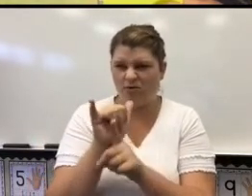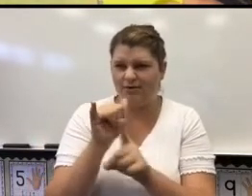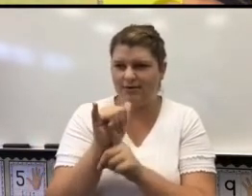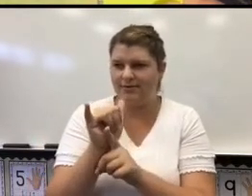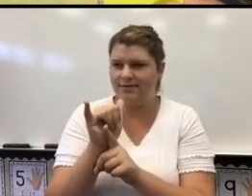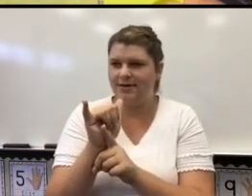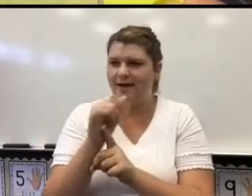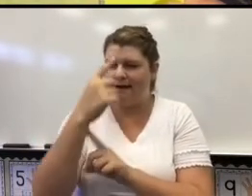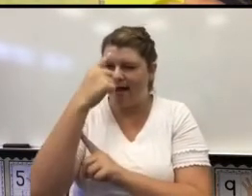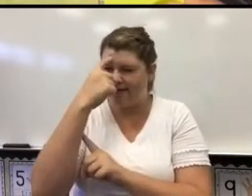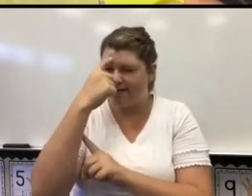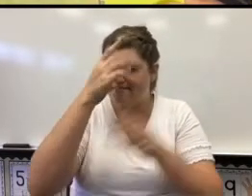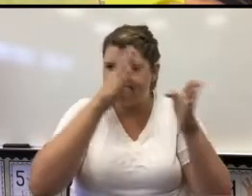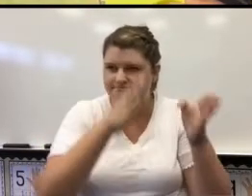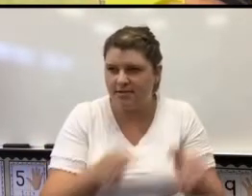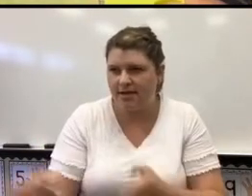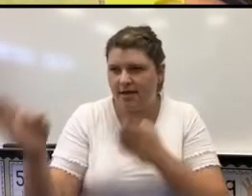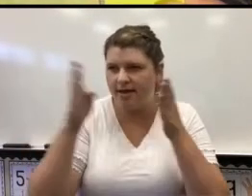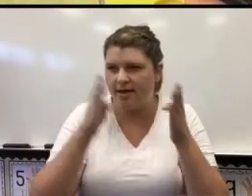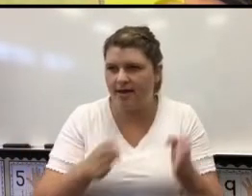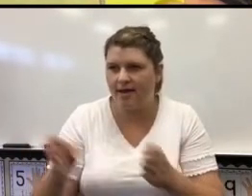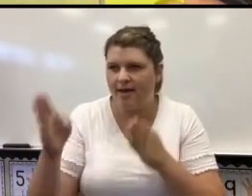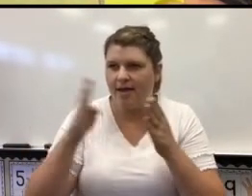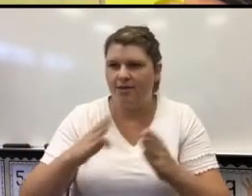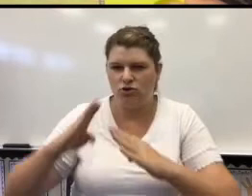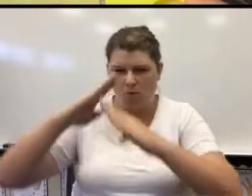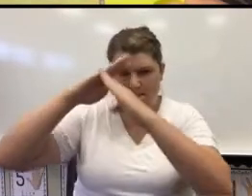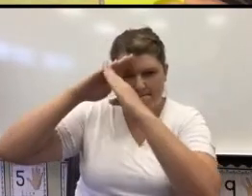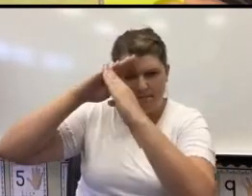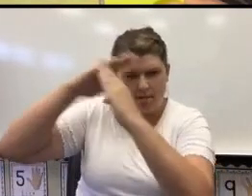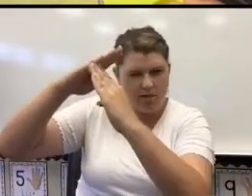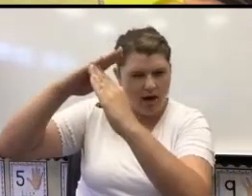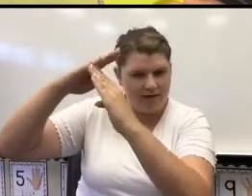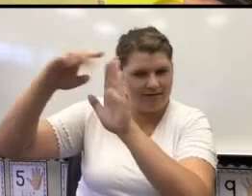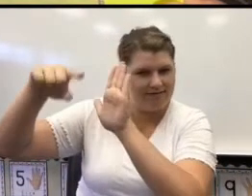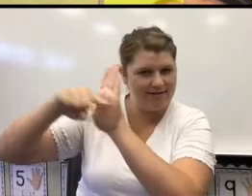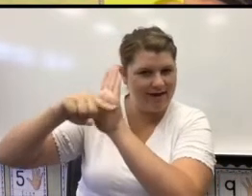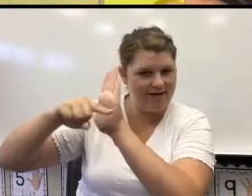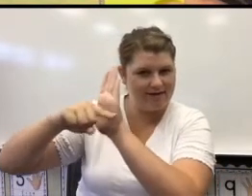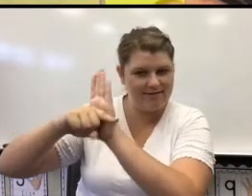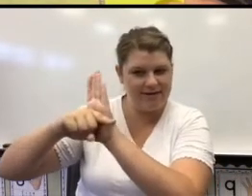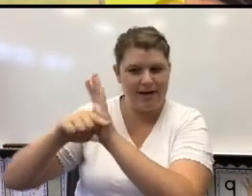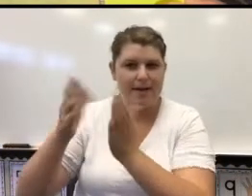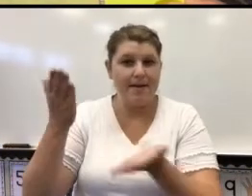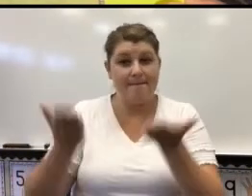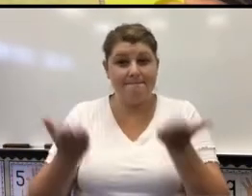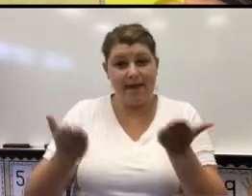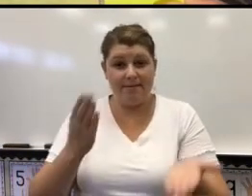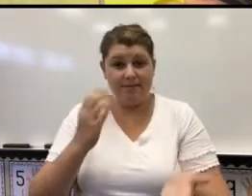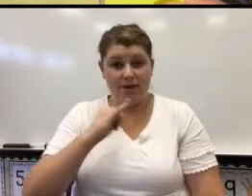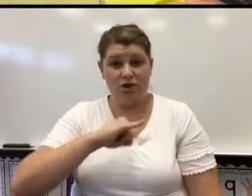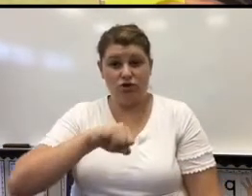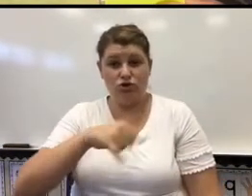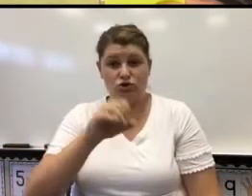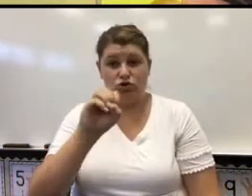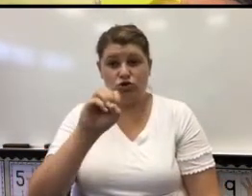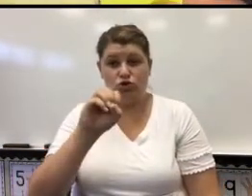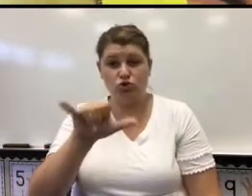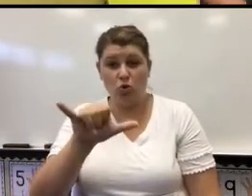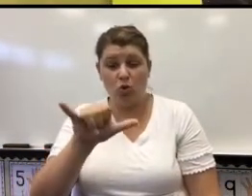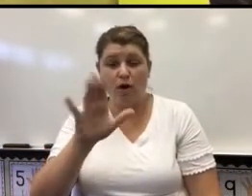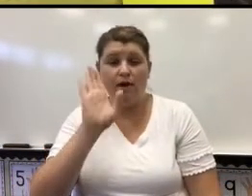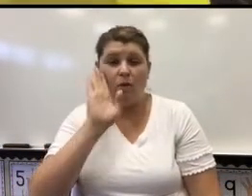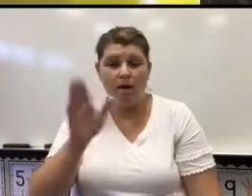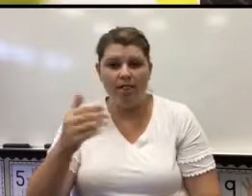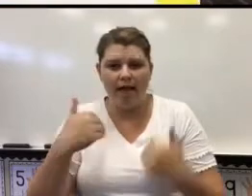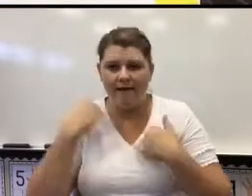negative. He also knew he needed a plan to neutralize the bullies and hoped Joy would have